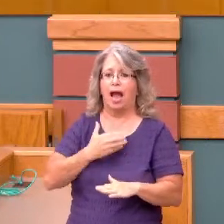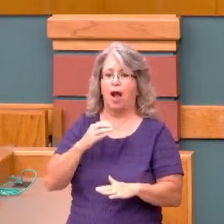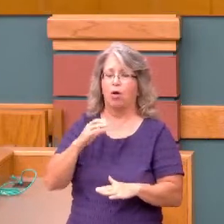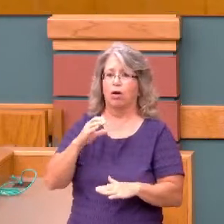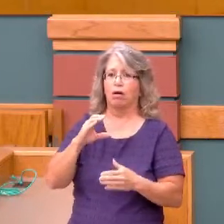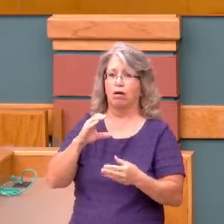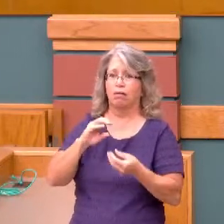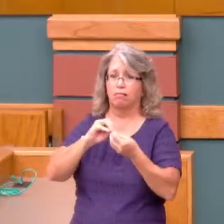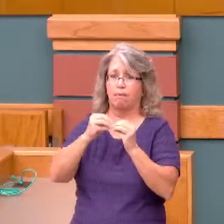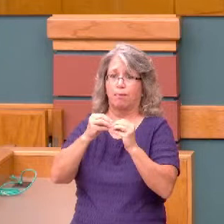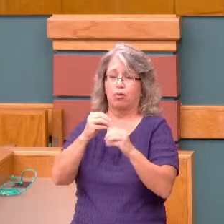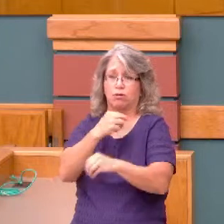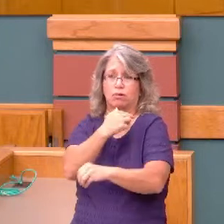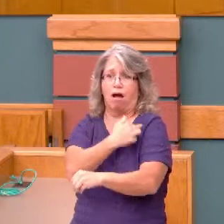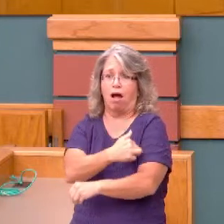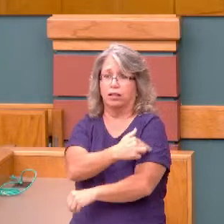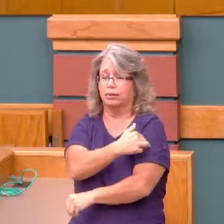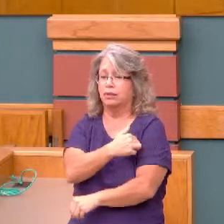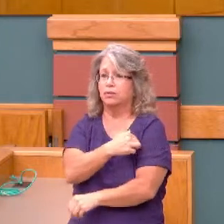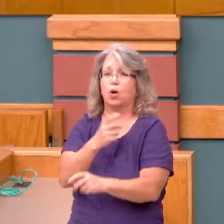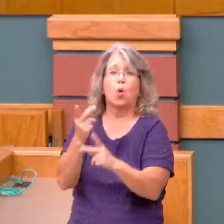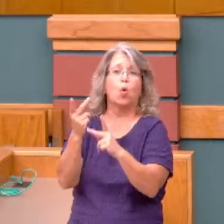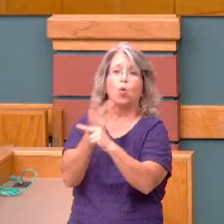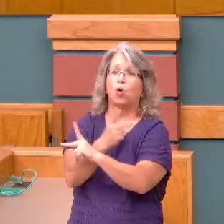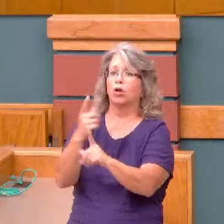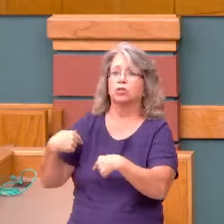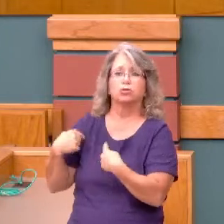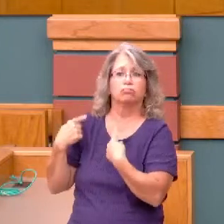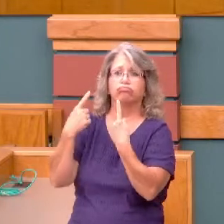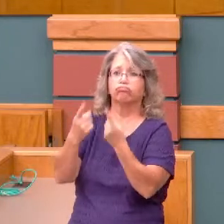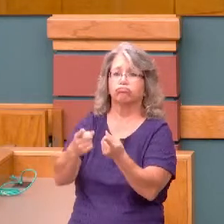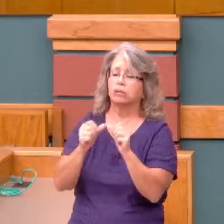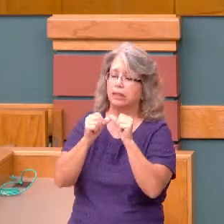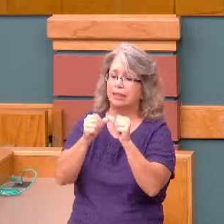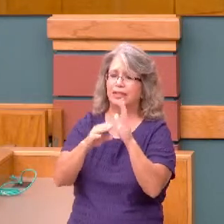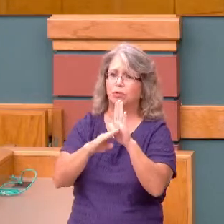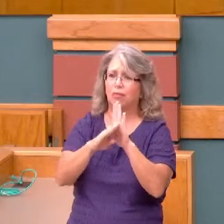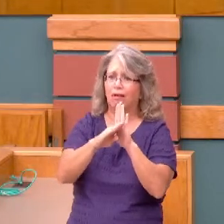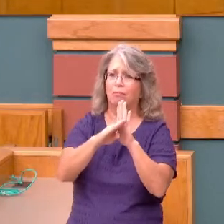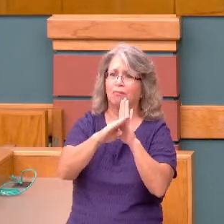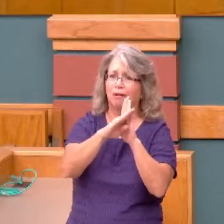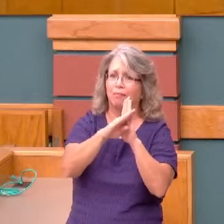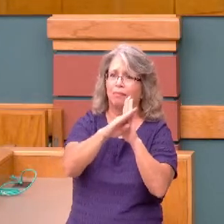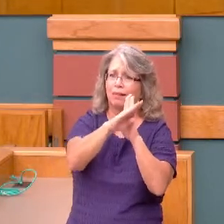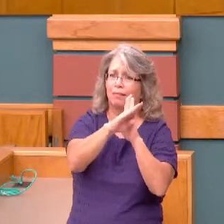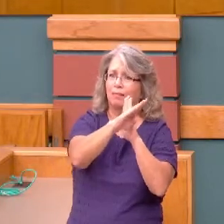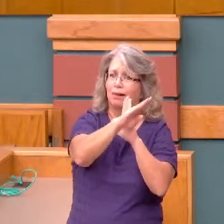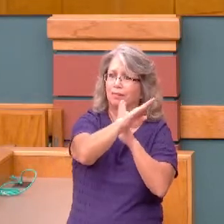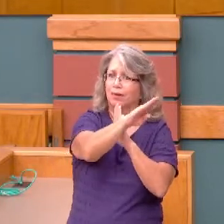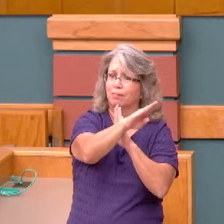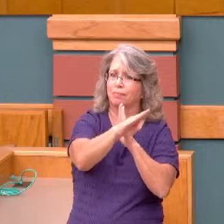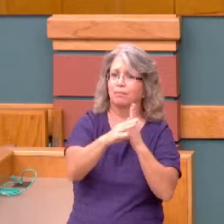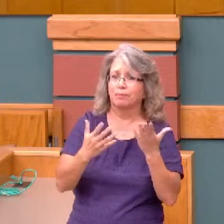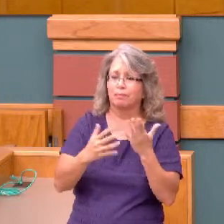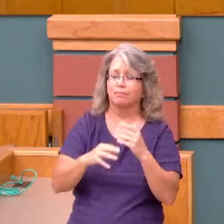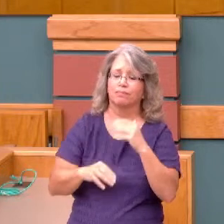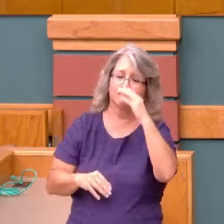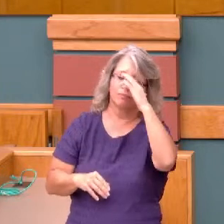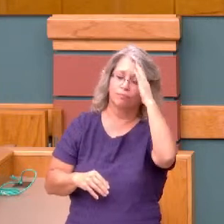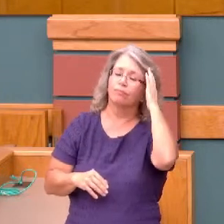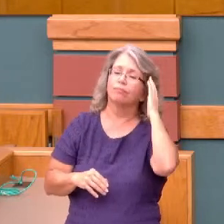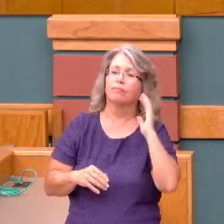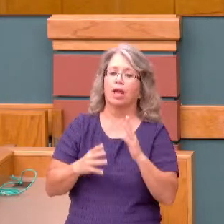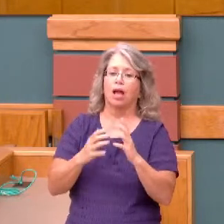are the worst they have ever been, and they continue to climb. I just want to review again